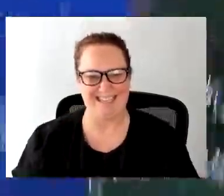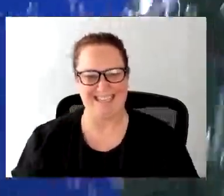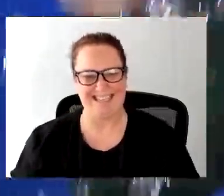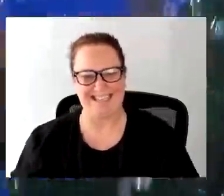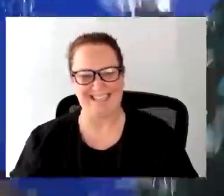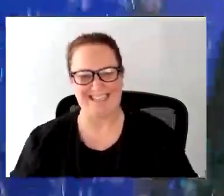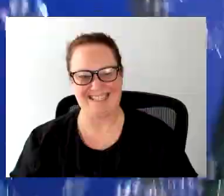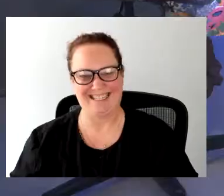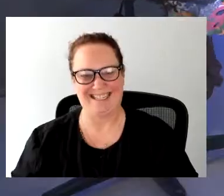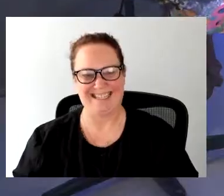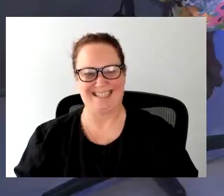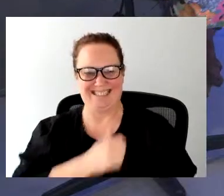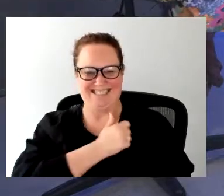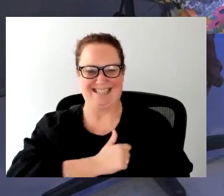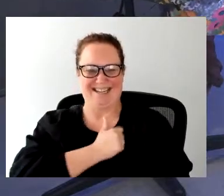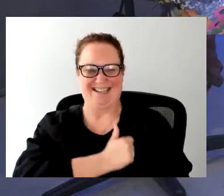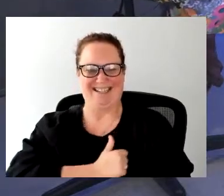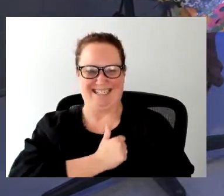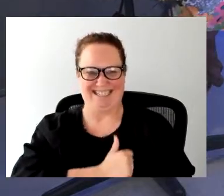Thanks Sorry.